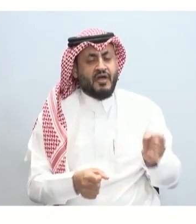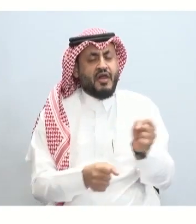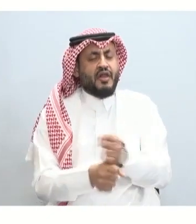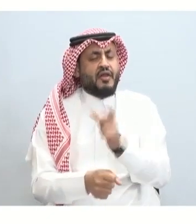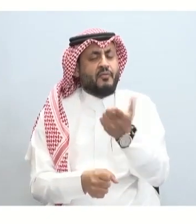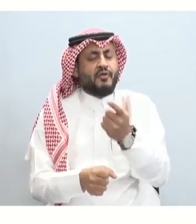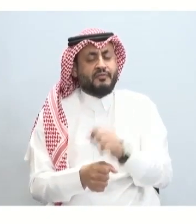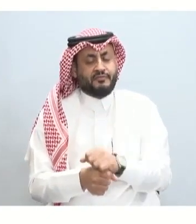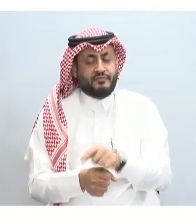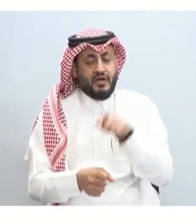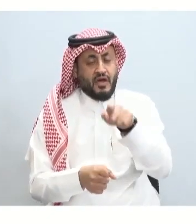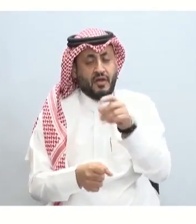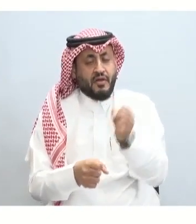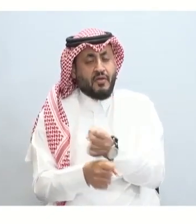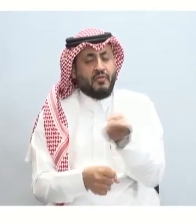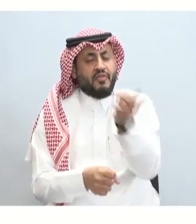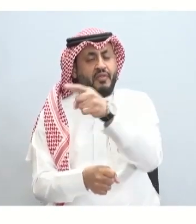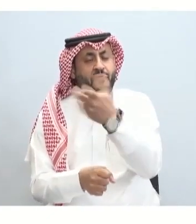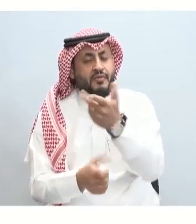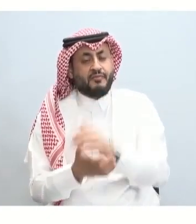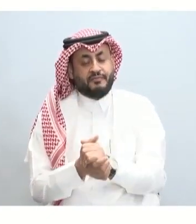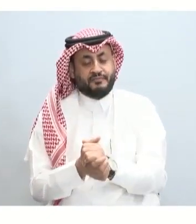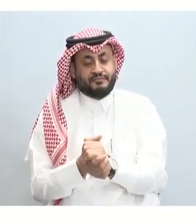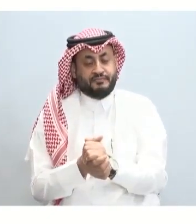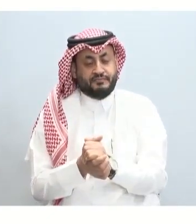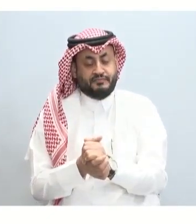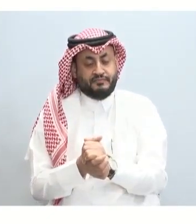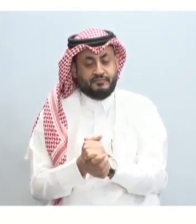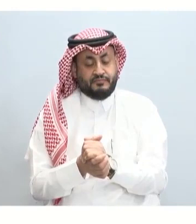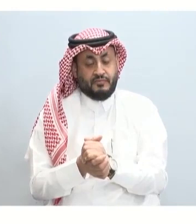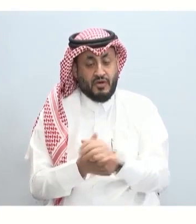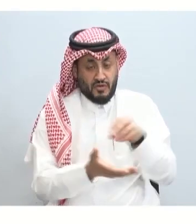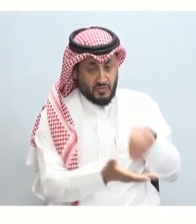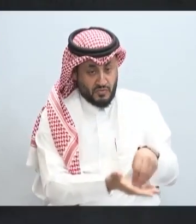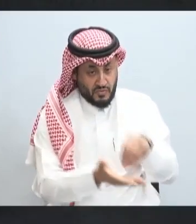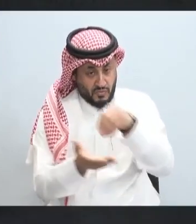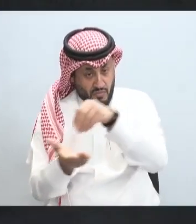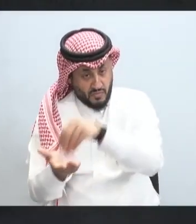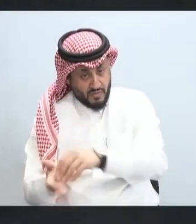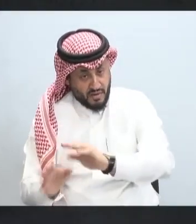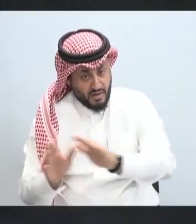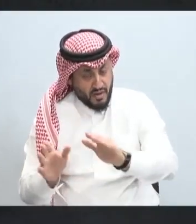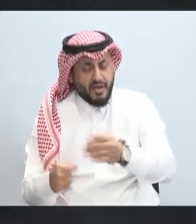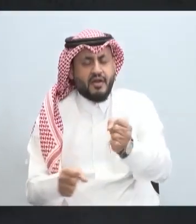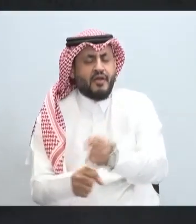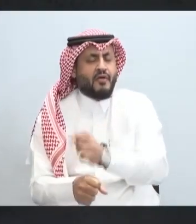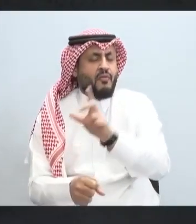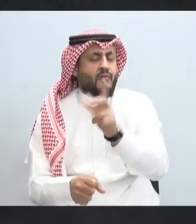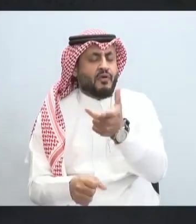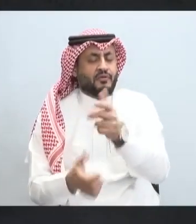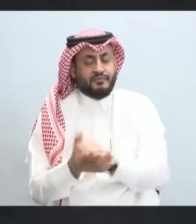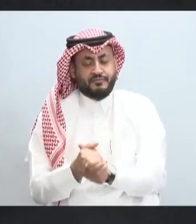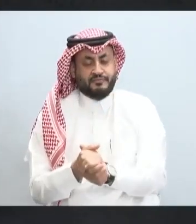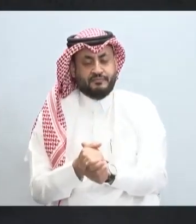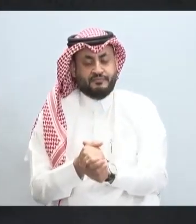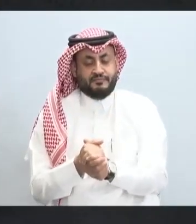What are you going to do there? So when you go to this place or you're going to this destination,